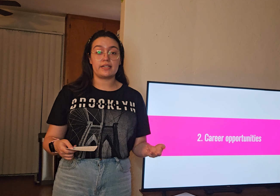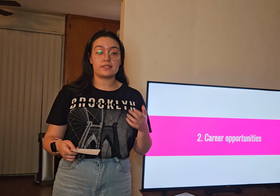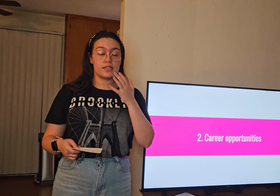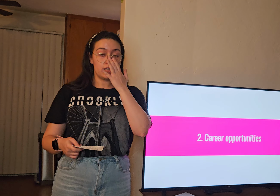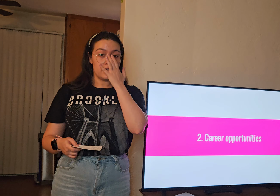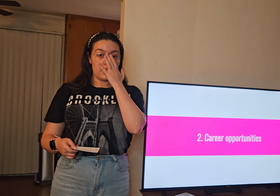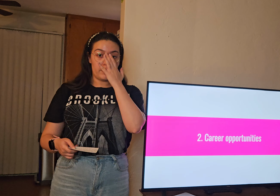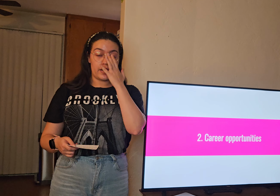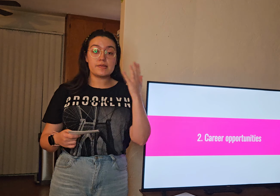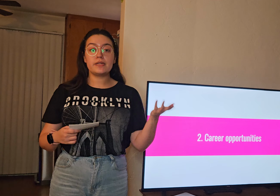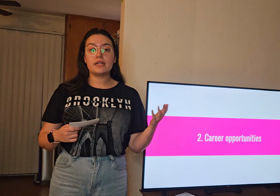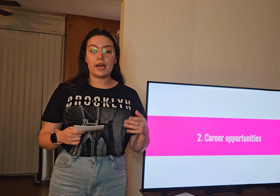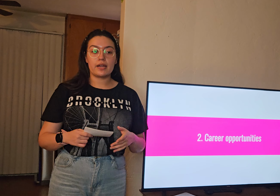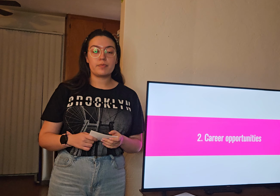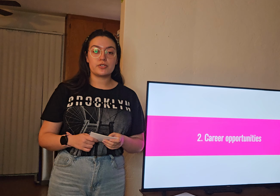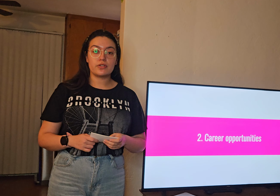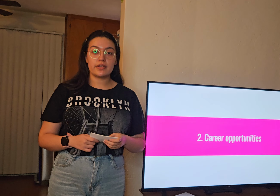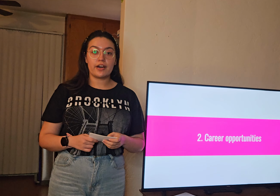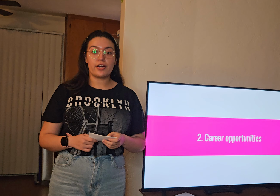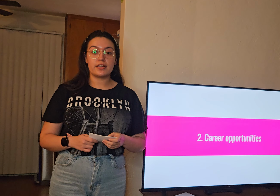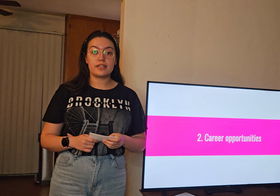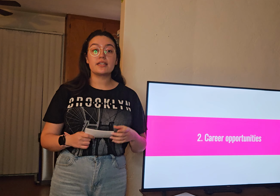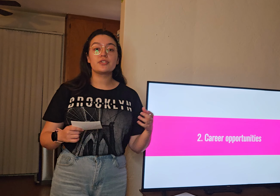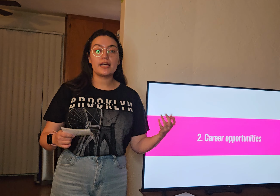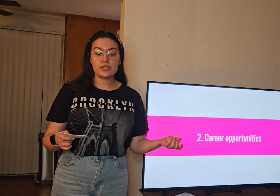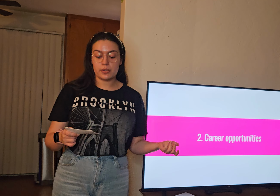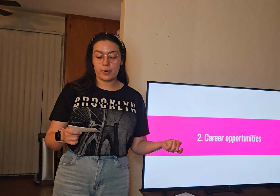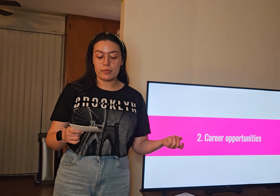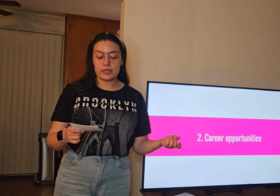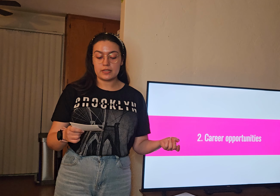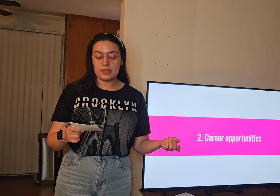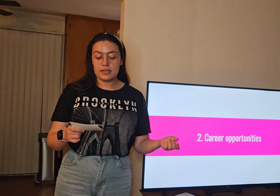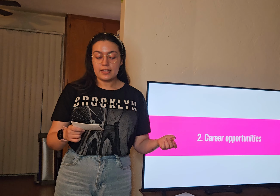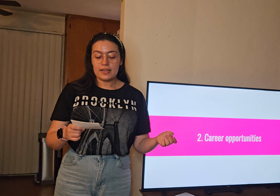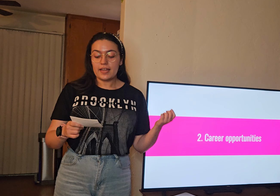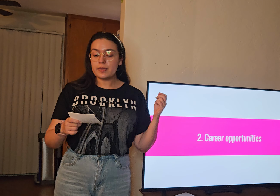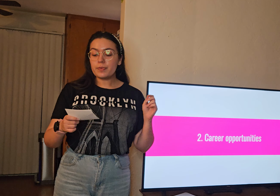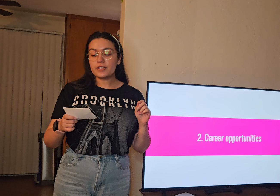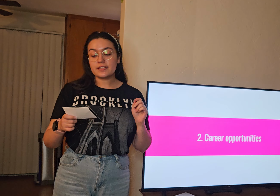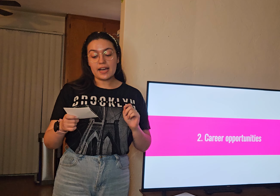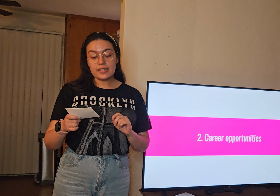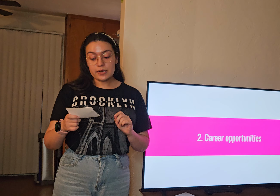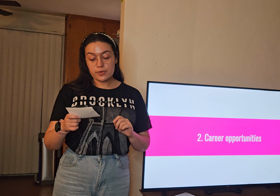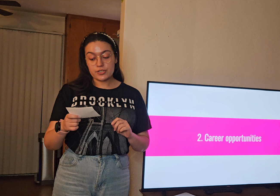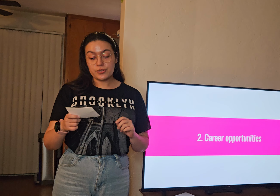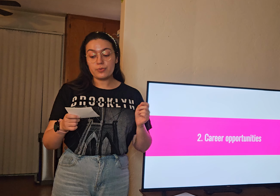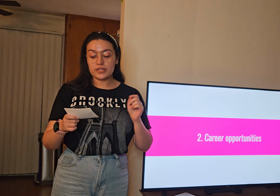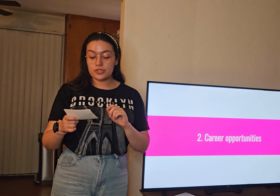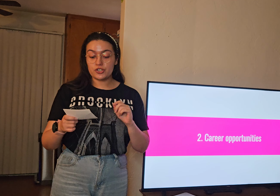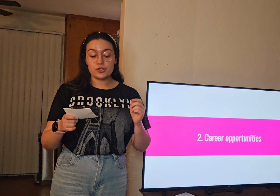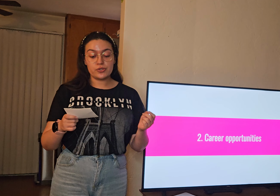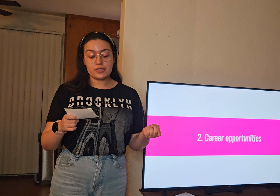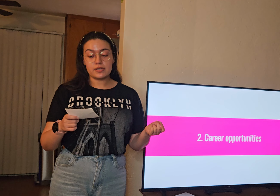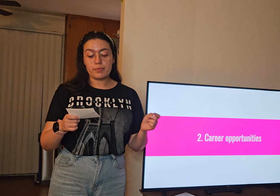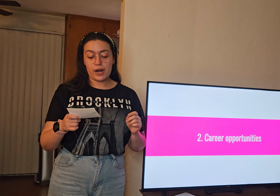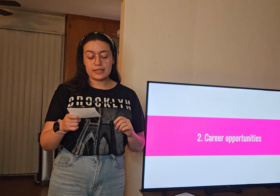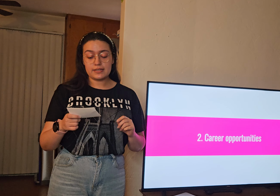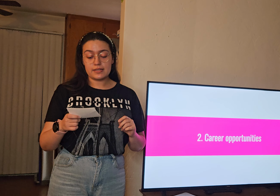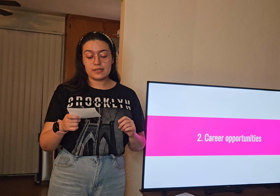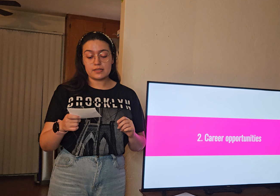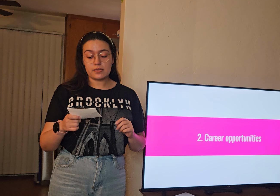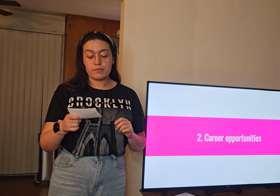different settings. My husband and I personally are in the education department. In the book Sign Language Research, Uses,